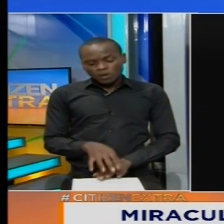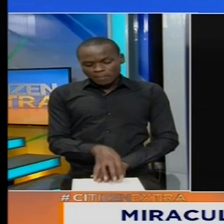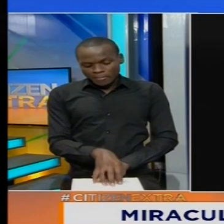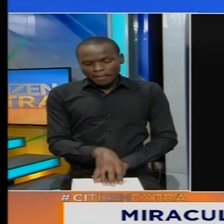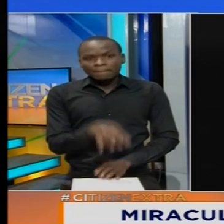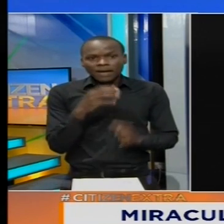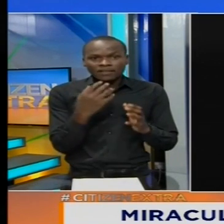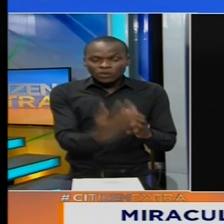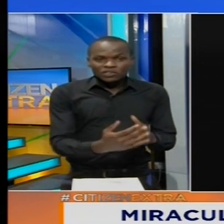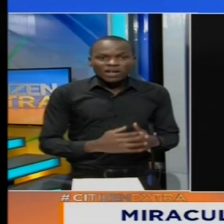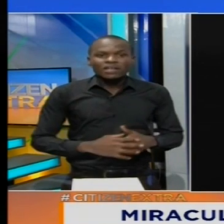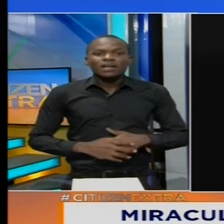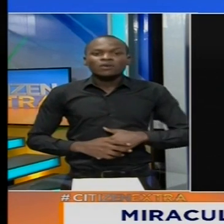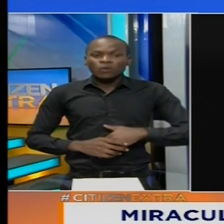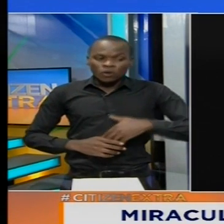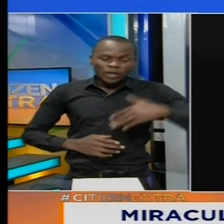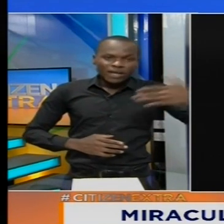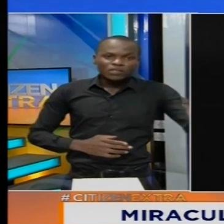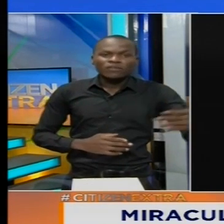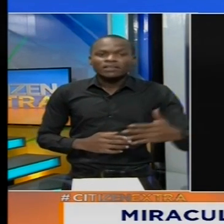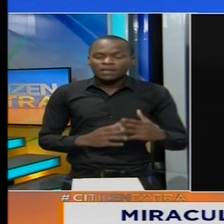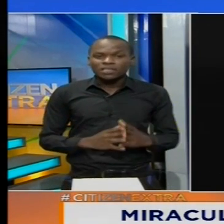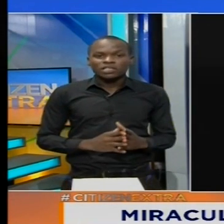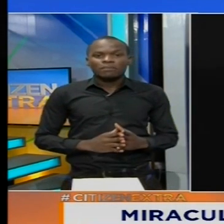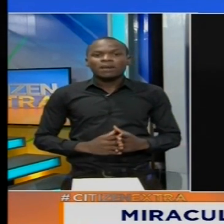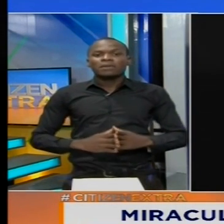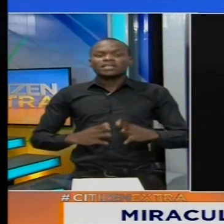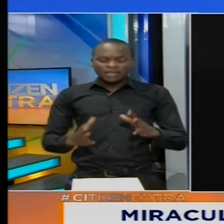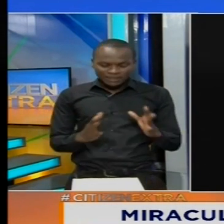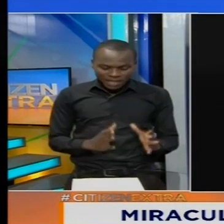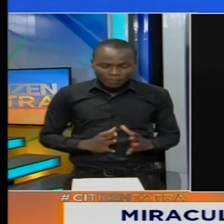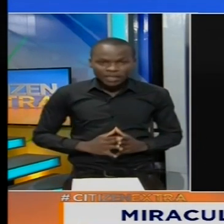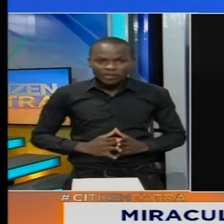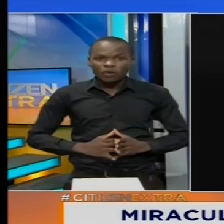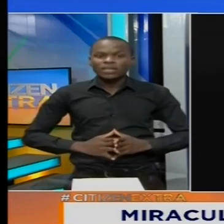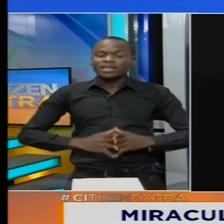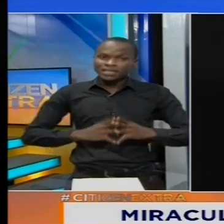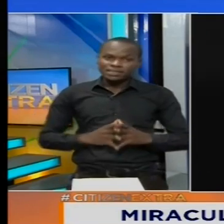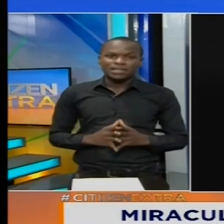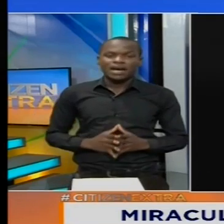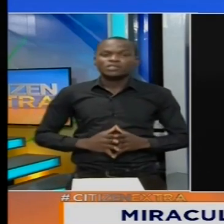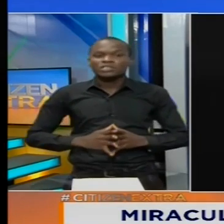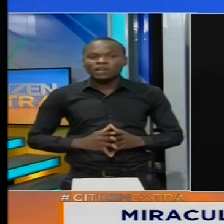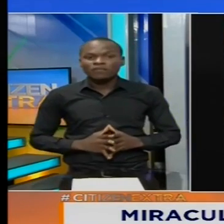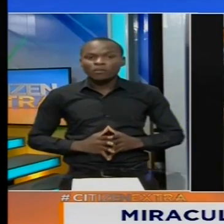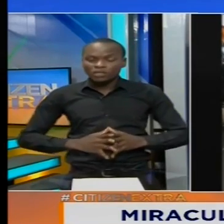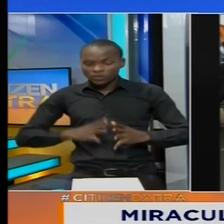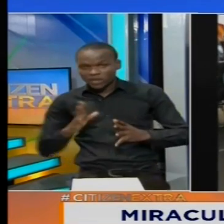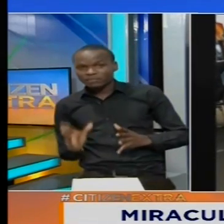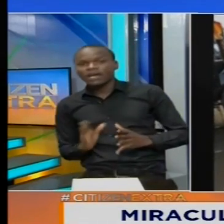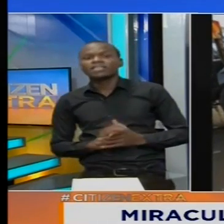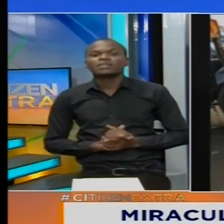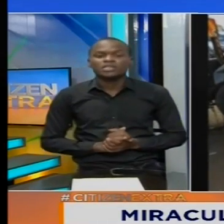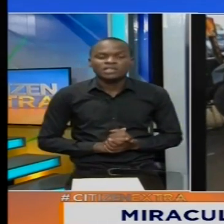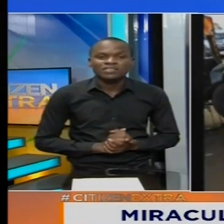So there was a truck going right over that particular bump, and Zachary Migiro in his car, Toyota RAV4 model, was